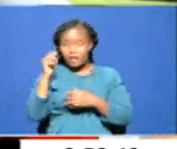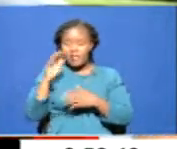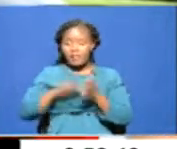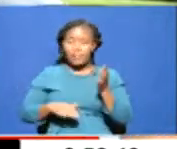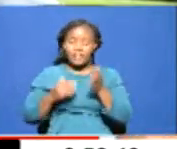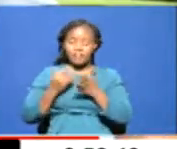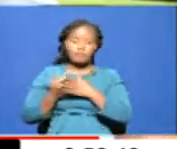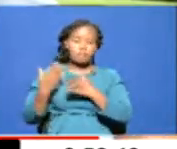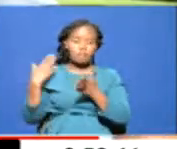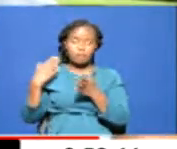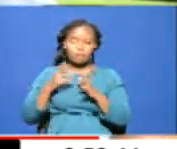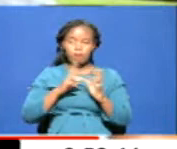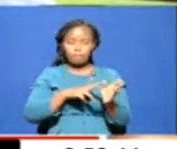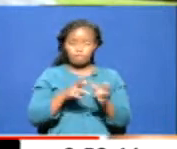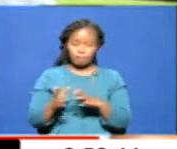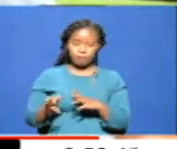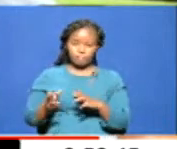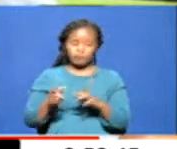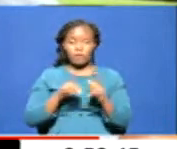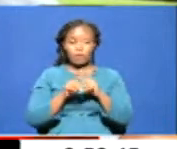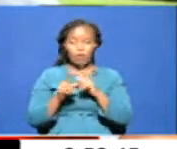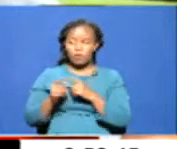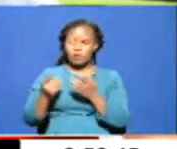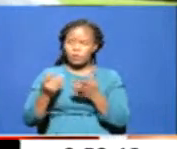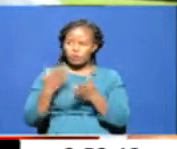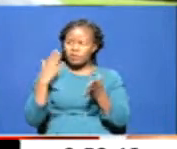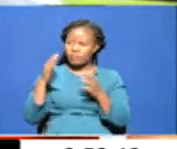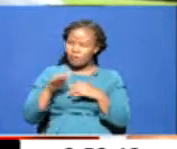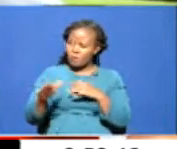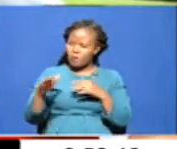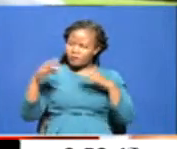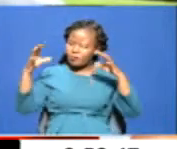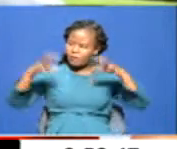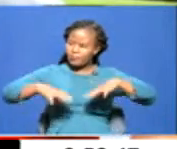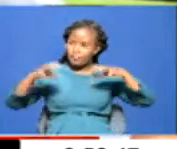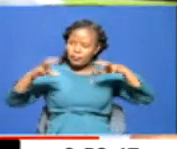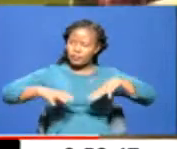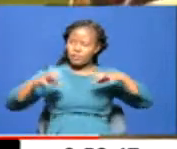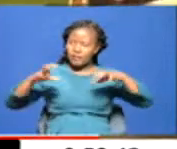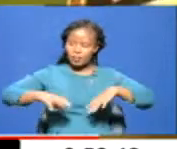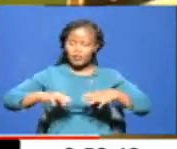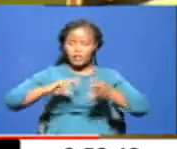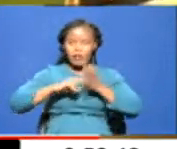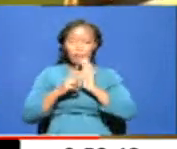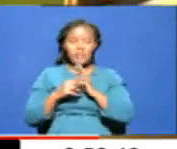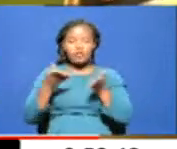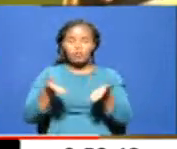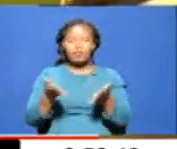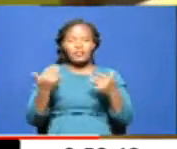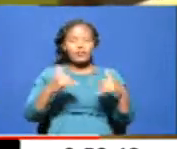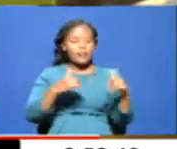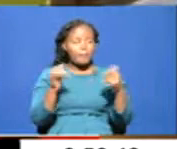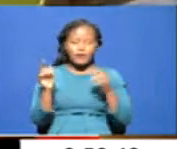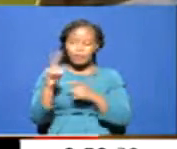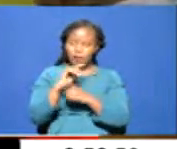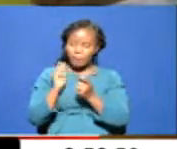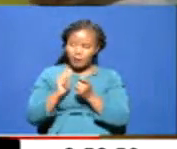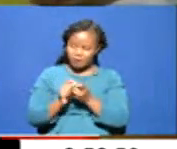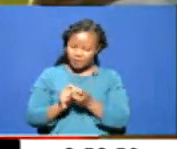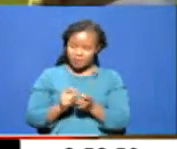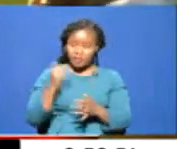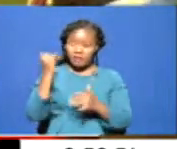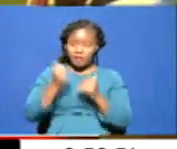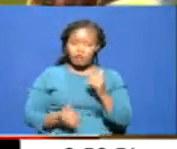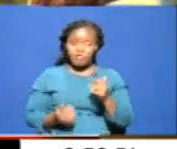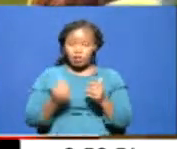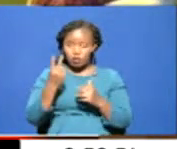than normal. And it rained in the morning, so I think the course will be playing perfectly. The final round of the 2021 Kenya Golf Union